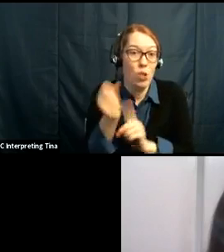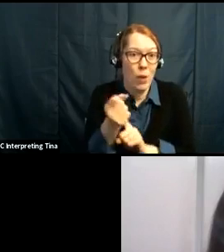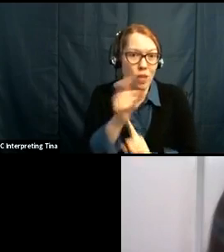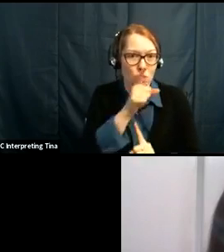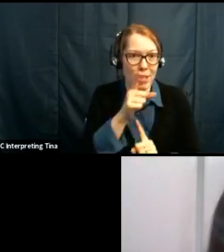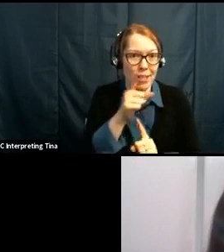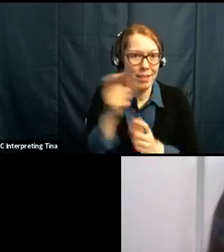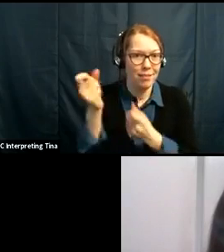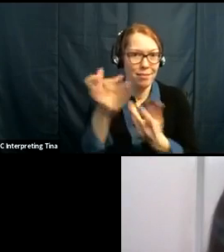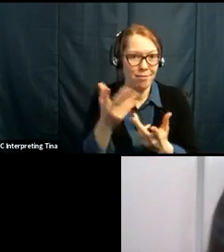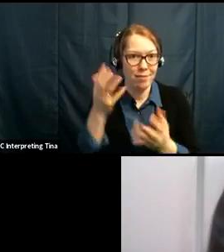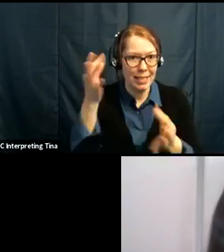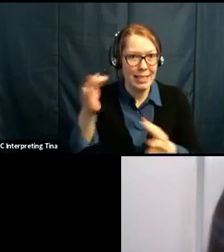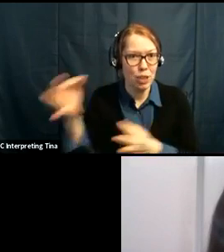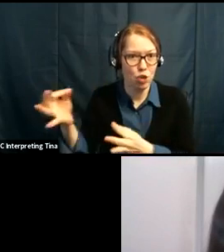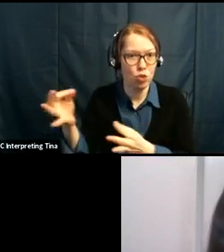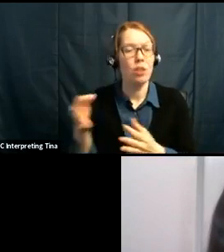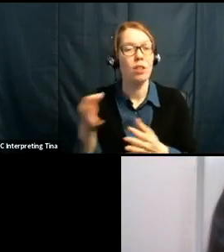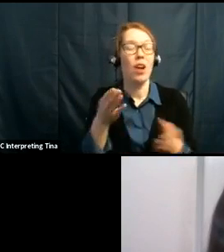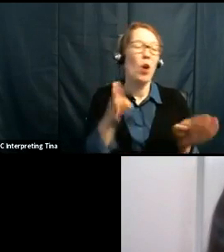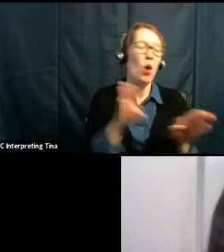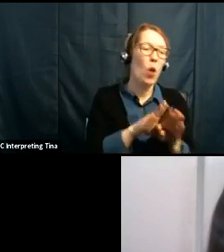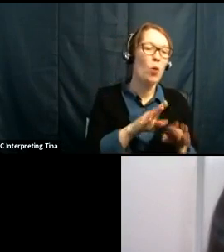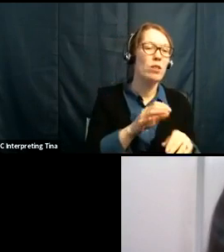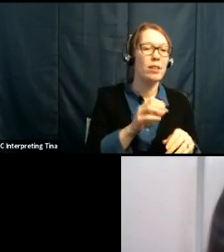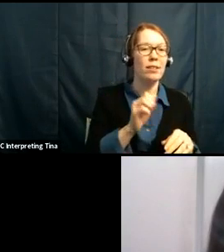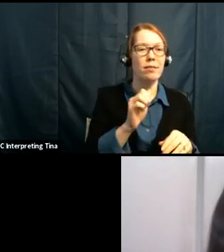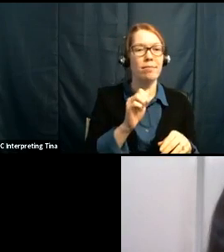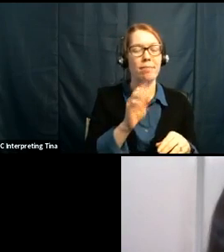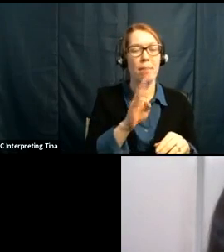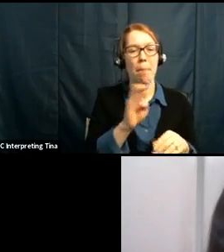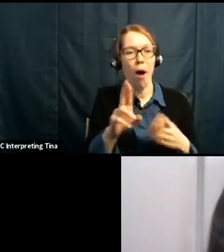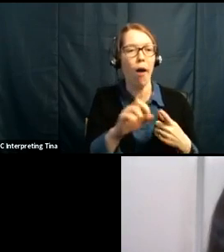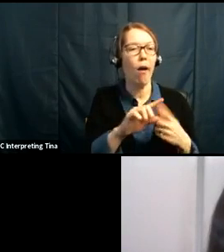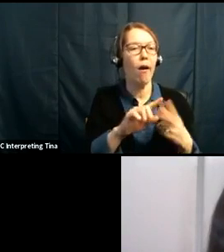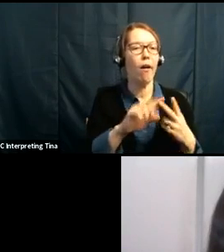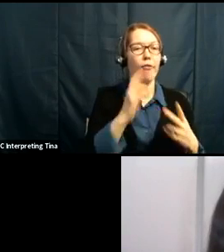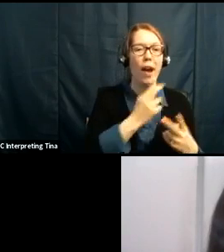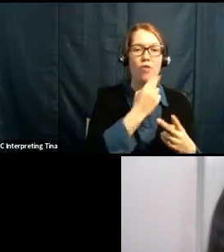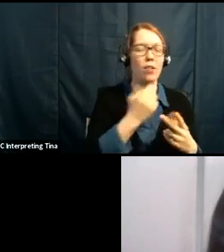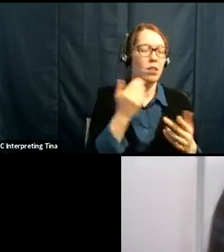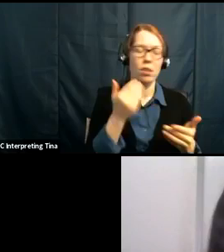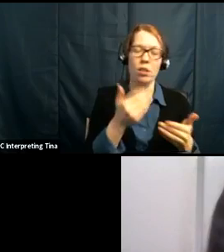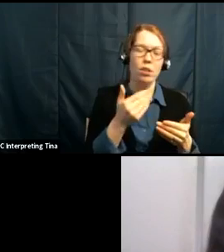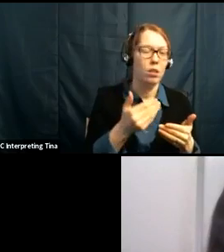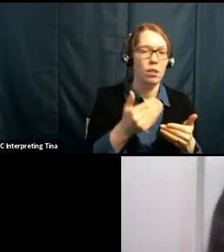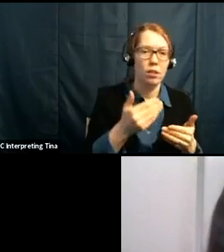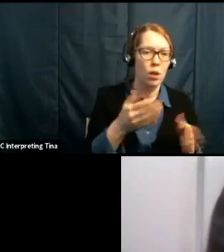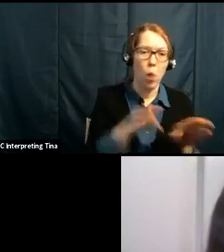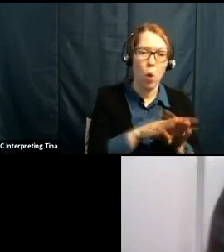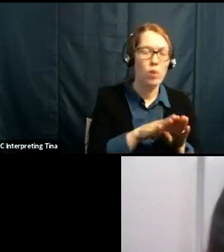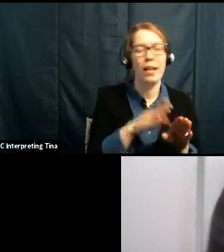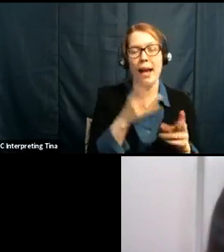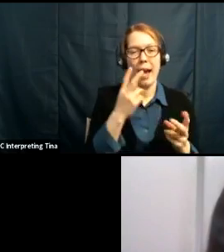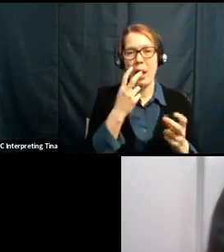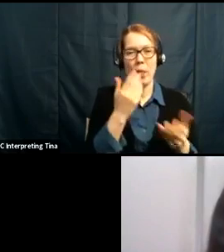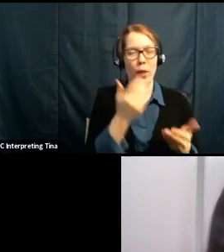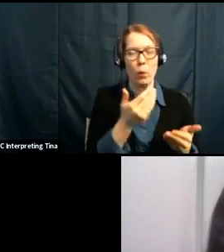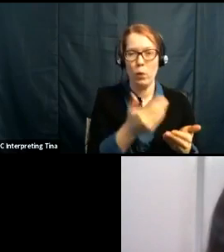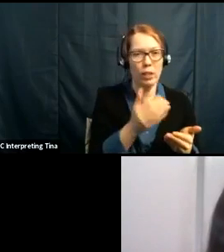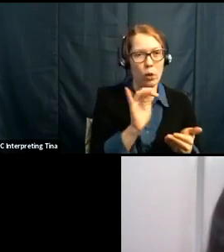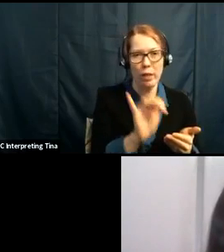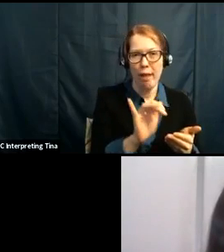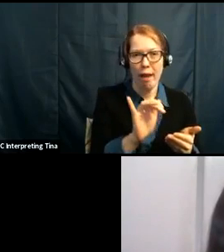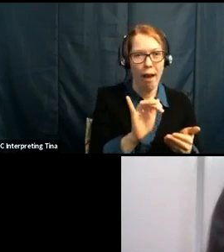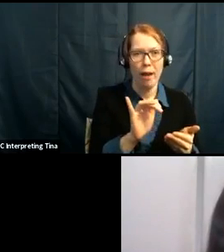of closing bars and restaurants, again, I don't think we're anywhere near that decision. That those